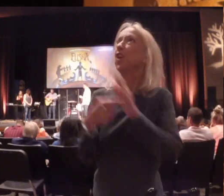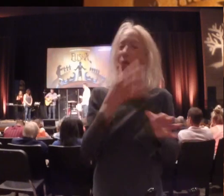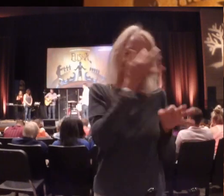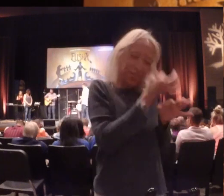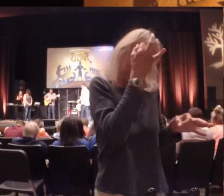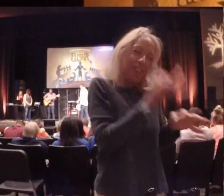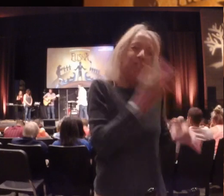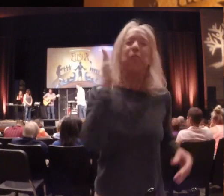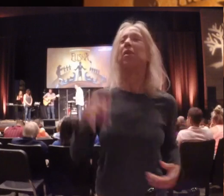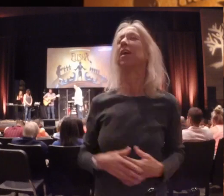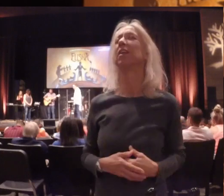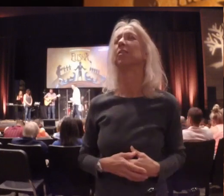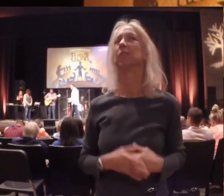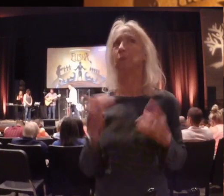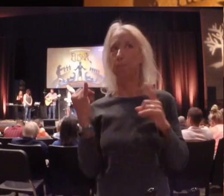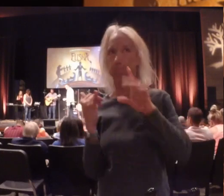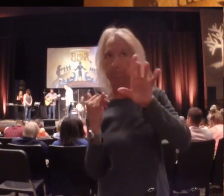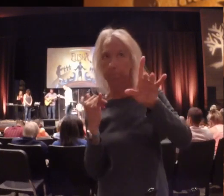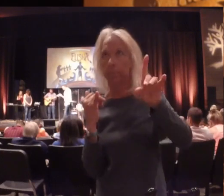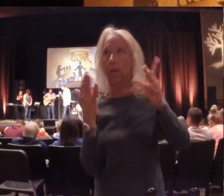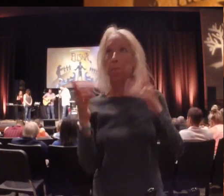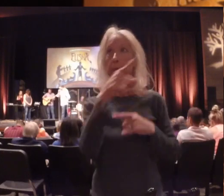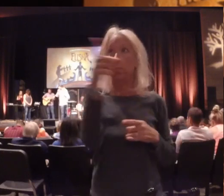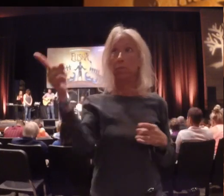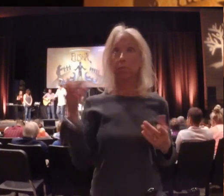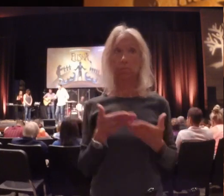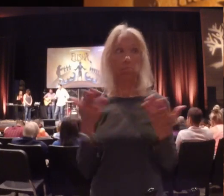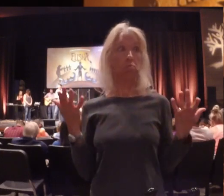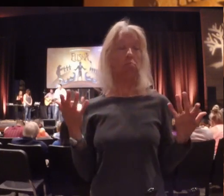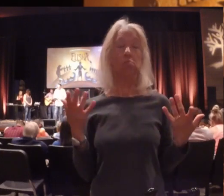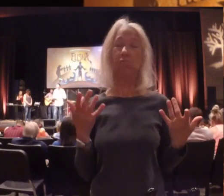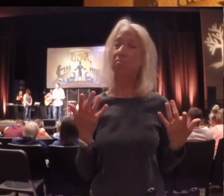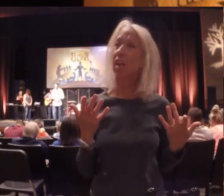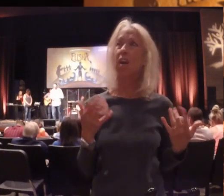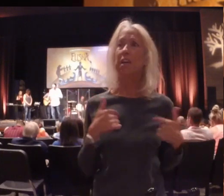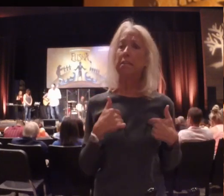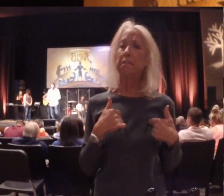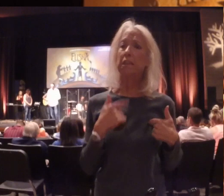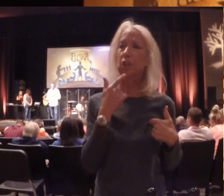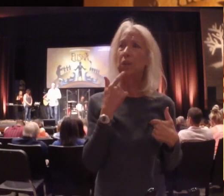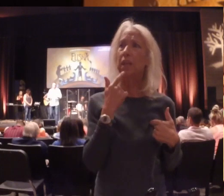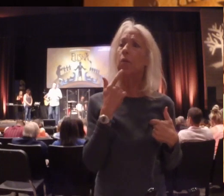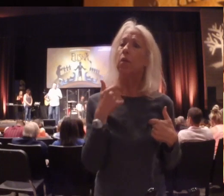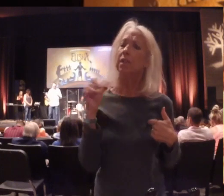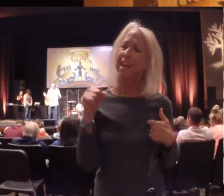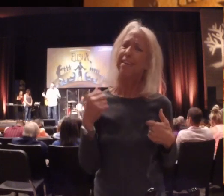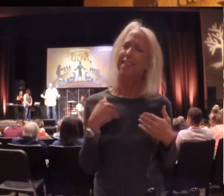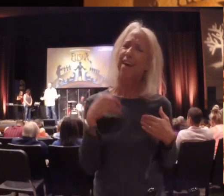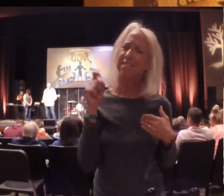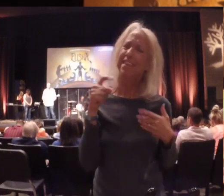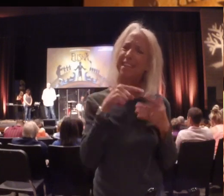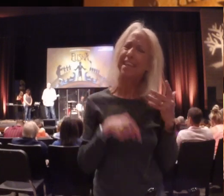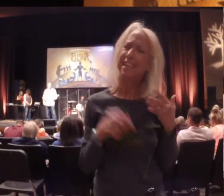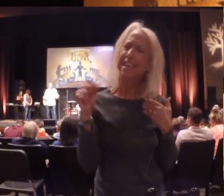can show your faithfulness to us. With heads still bowed and eyes still closed, you may be here this morning and, yeah,